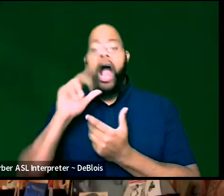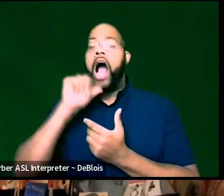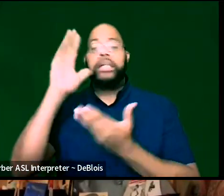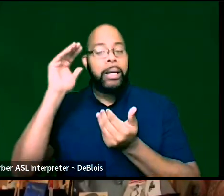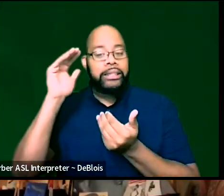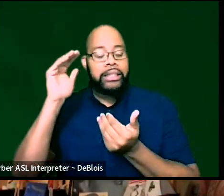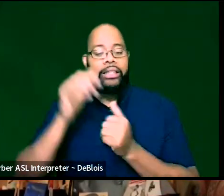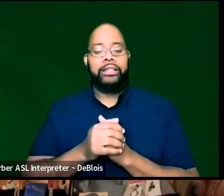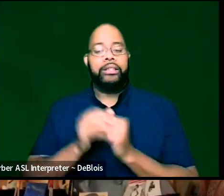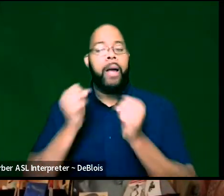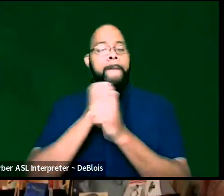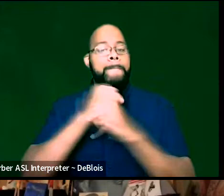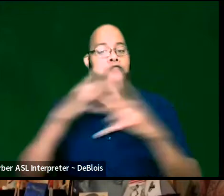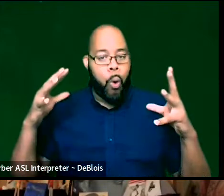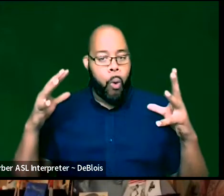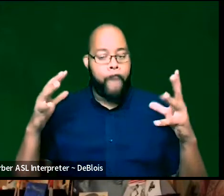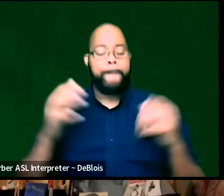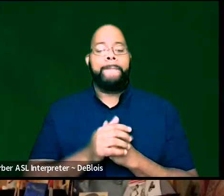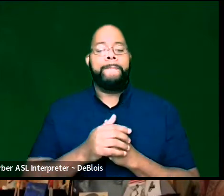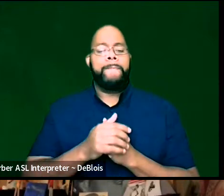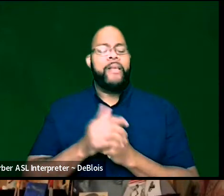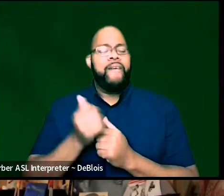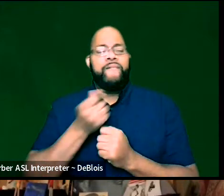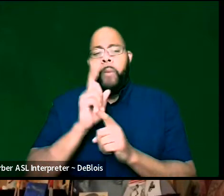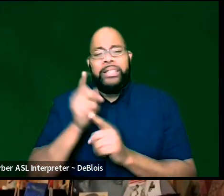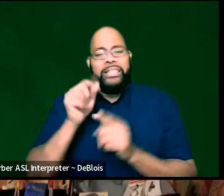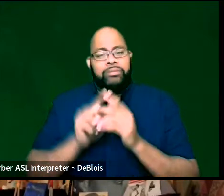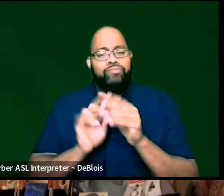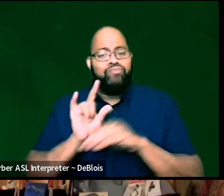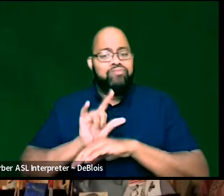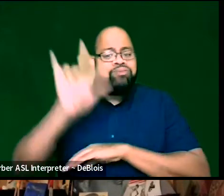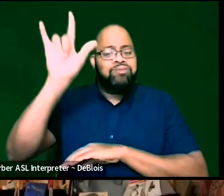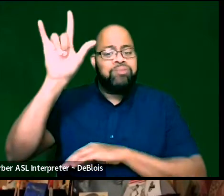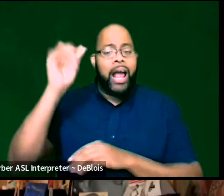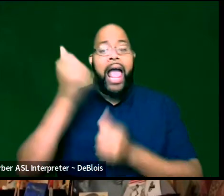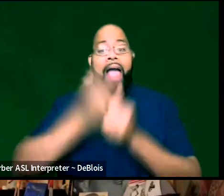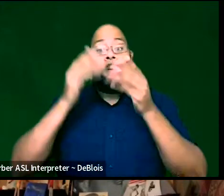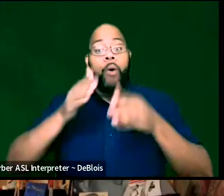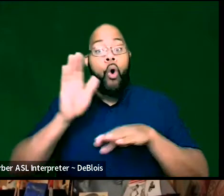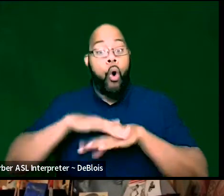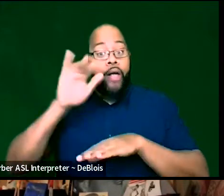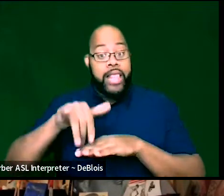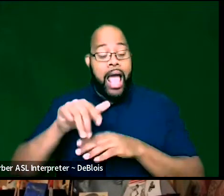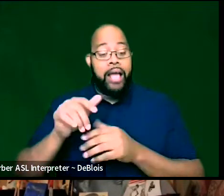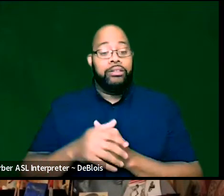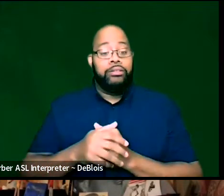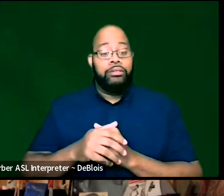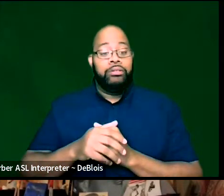unexpectedly exploded minutes into its flight, and every person on that